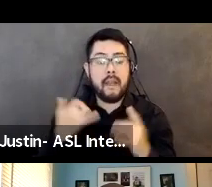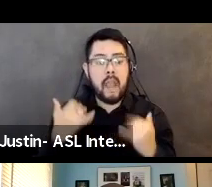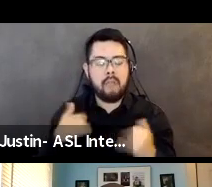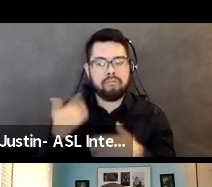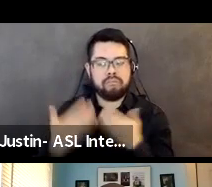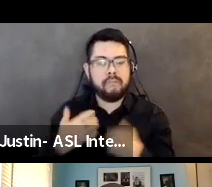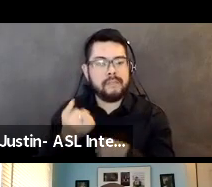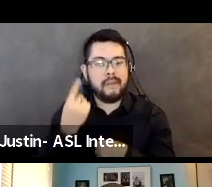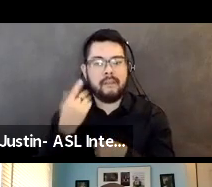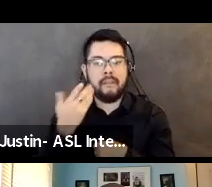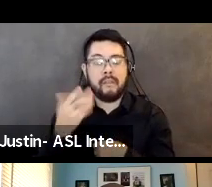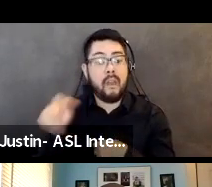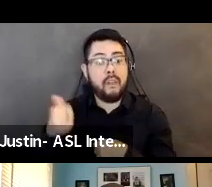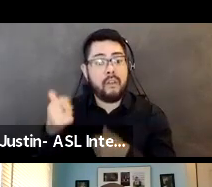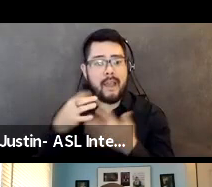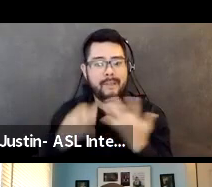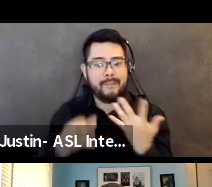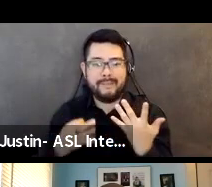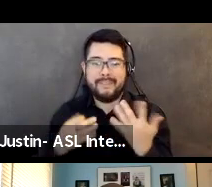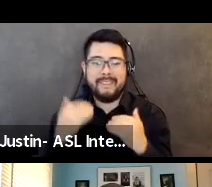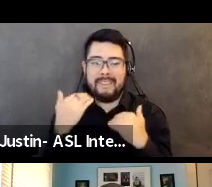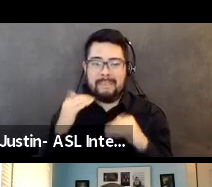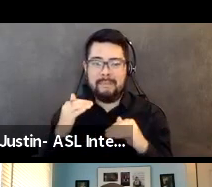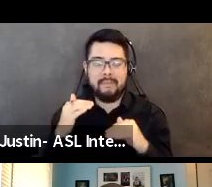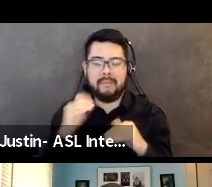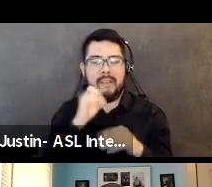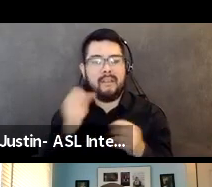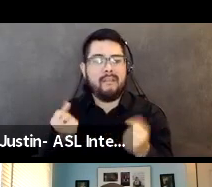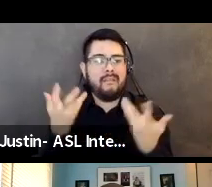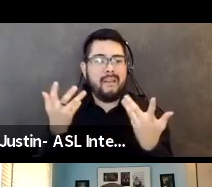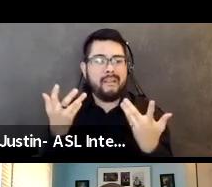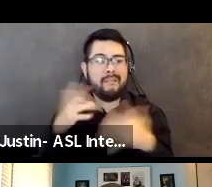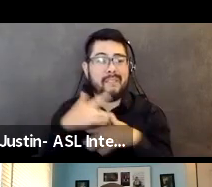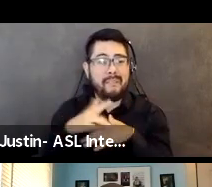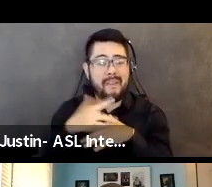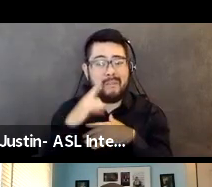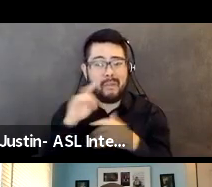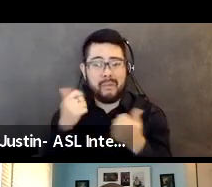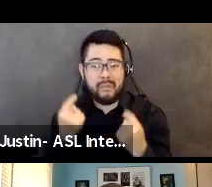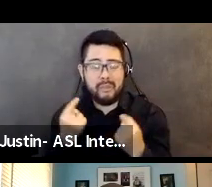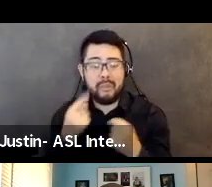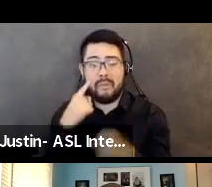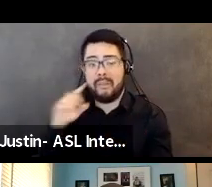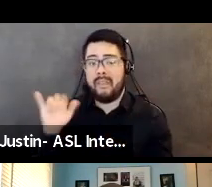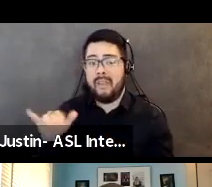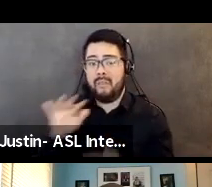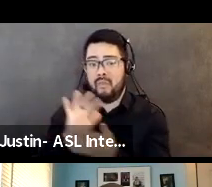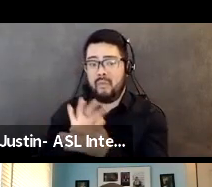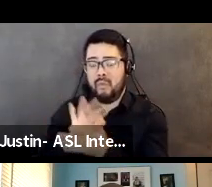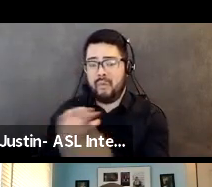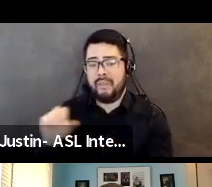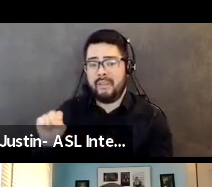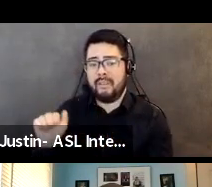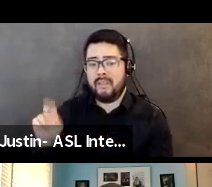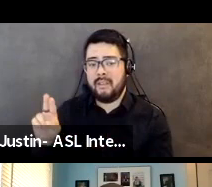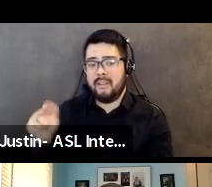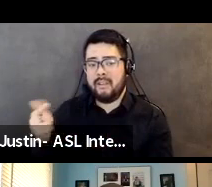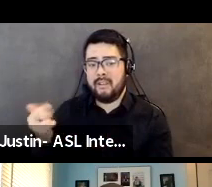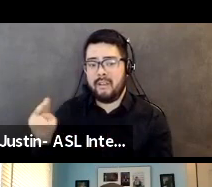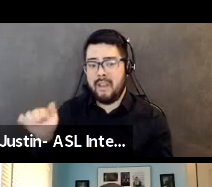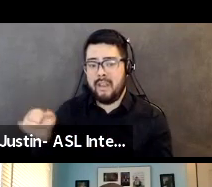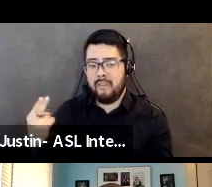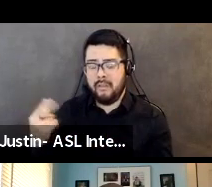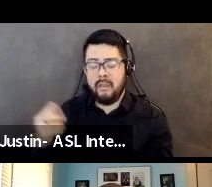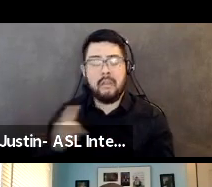were no other options here and that the tools were really limited um for sagan ash so really understand where we are but in thinking about